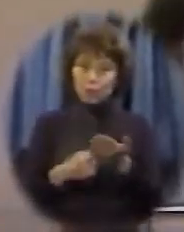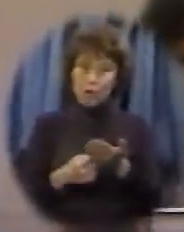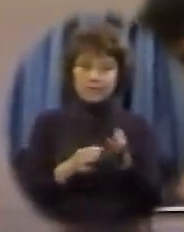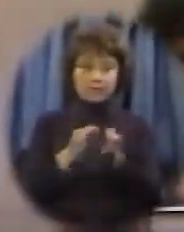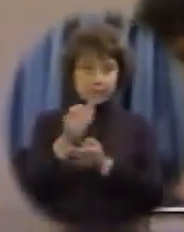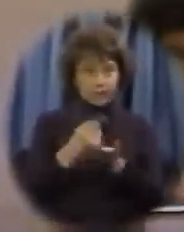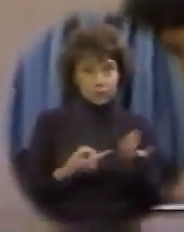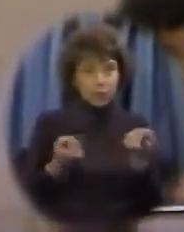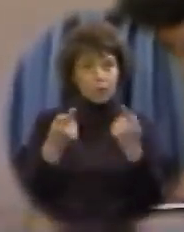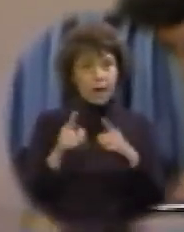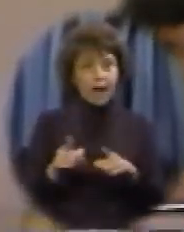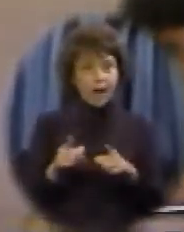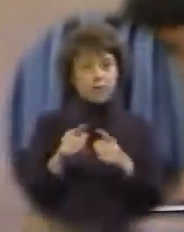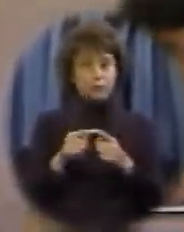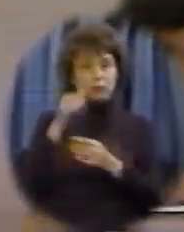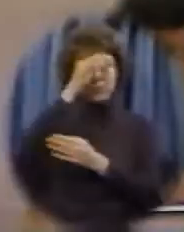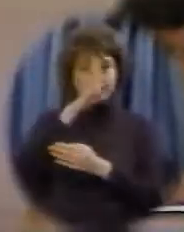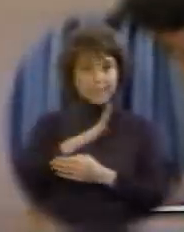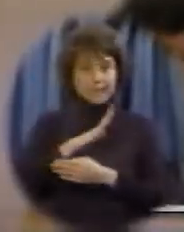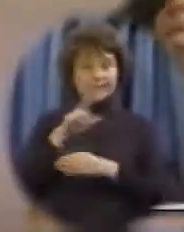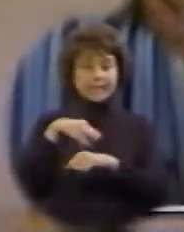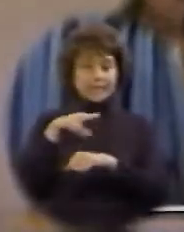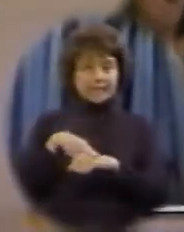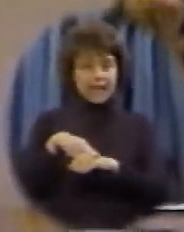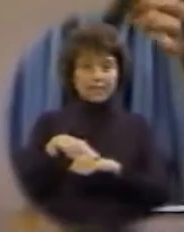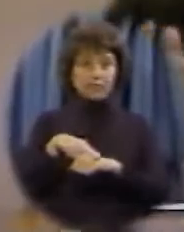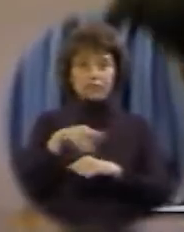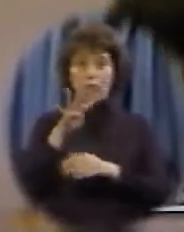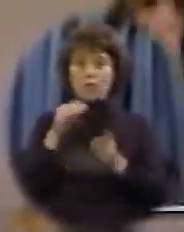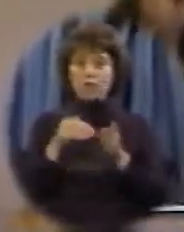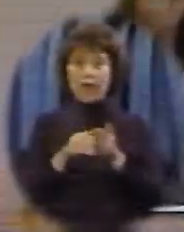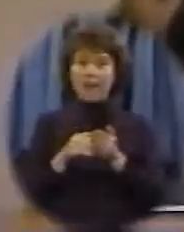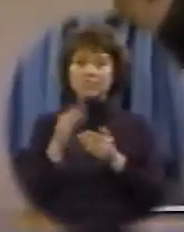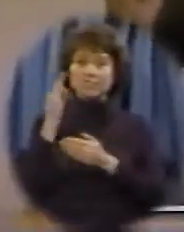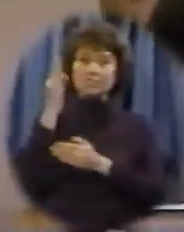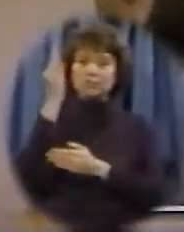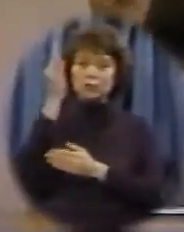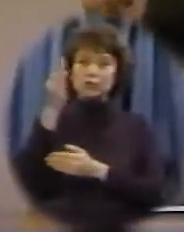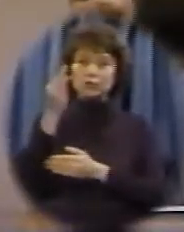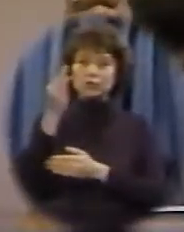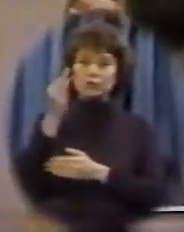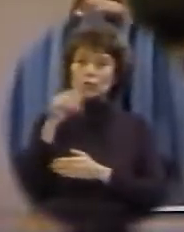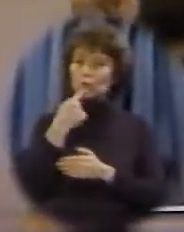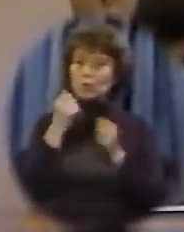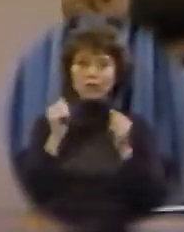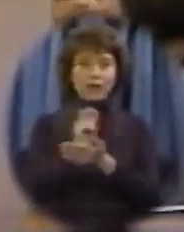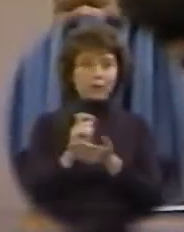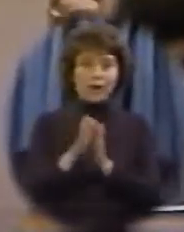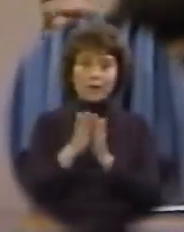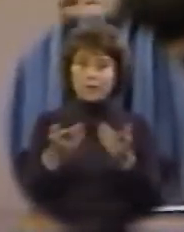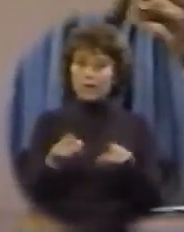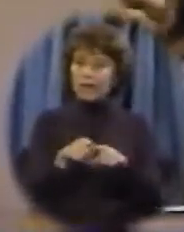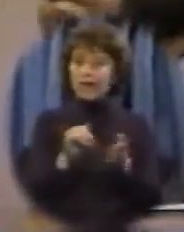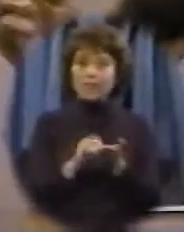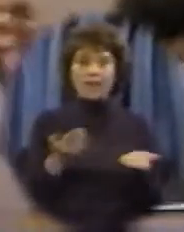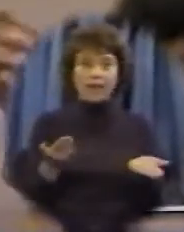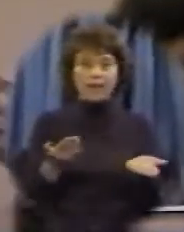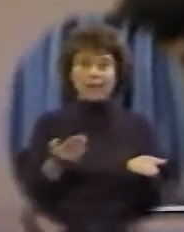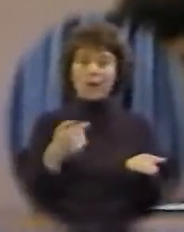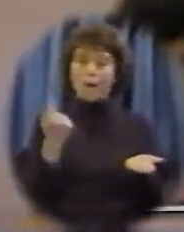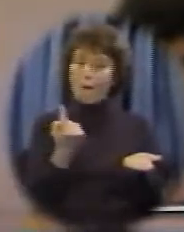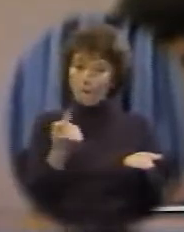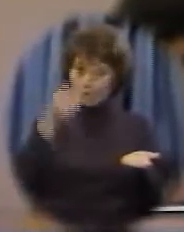individuals 1,000, 2,000, 3,000, 4,000 years in the future. Who could write a book like that? Who could write a book like that? Only